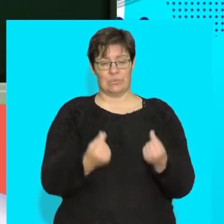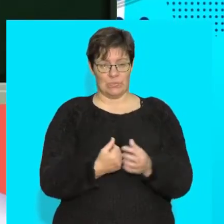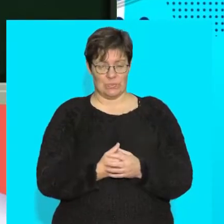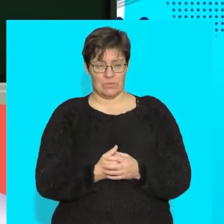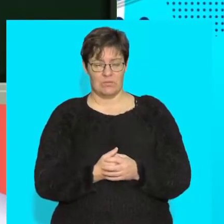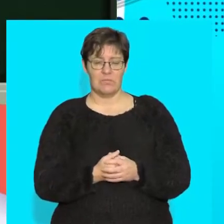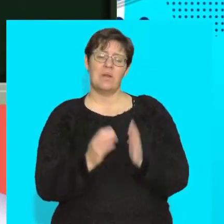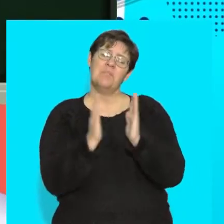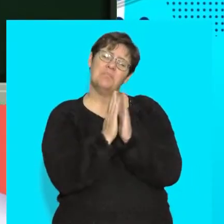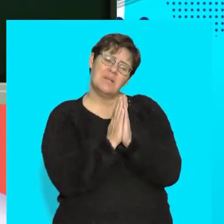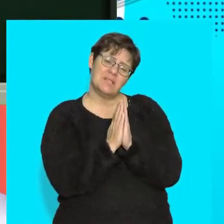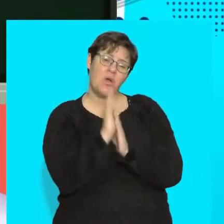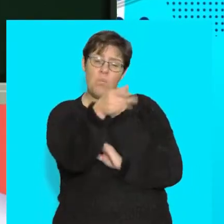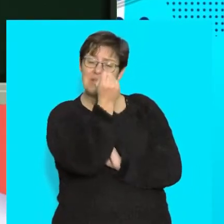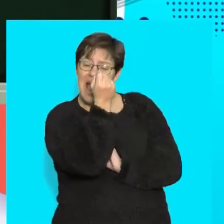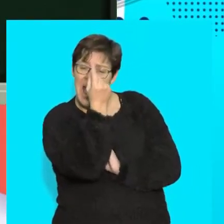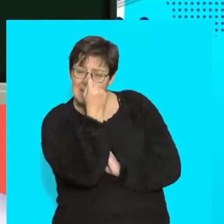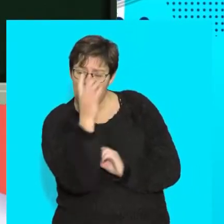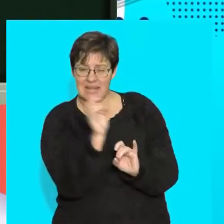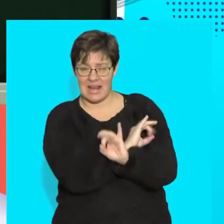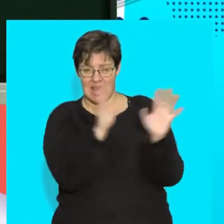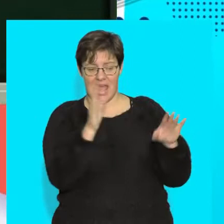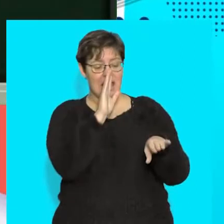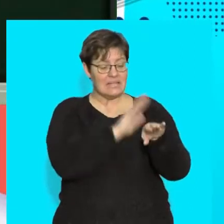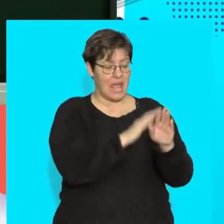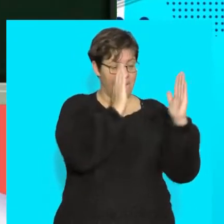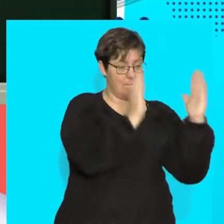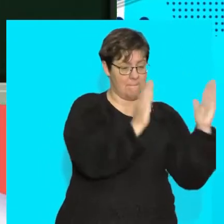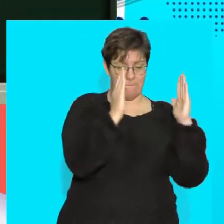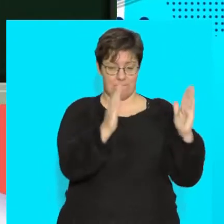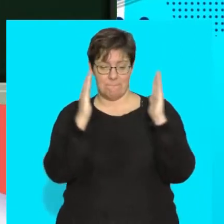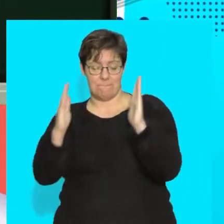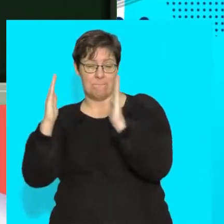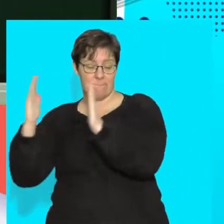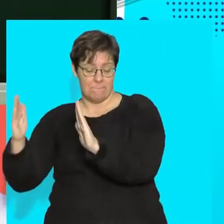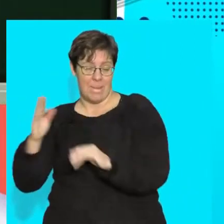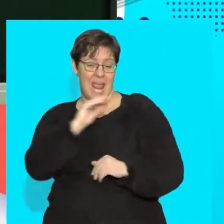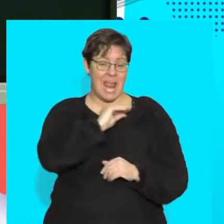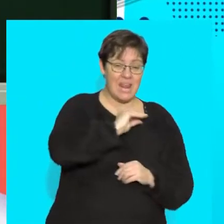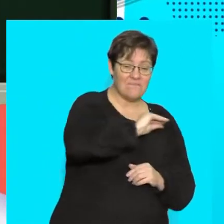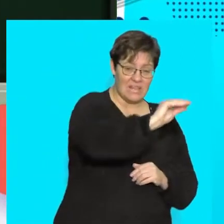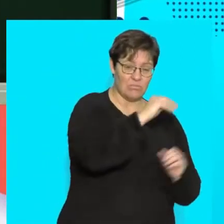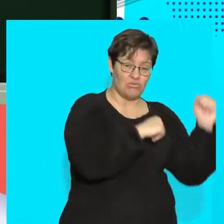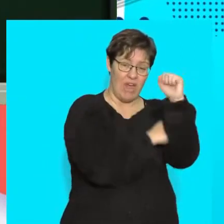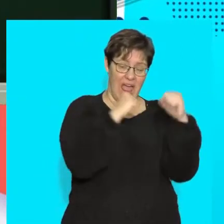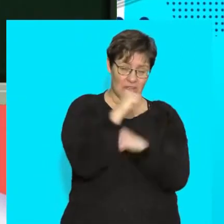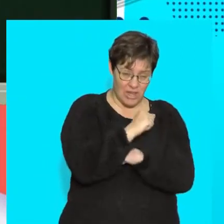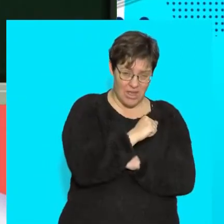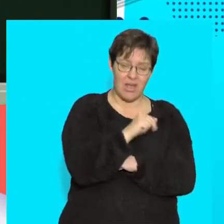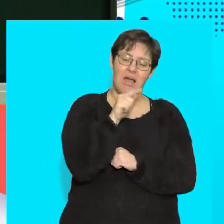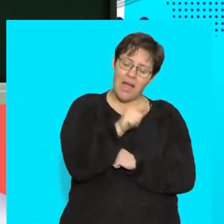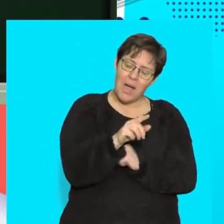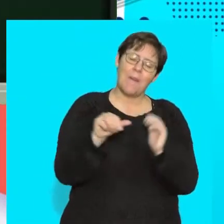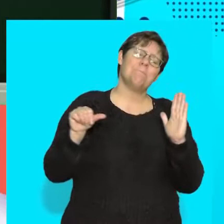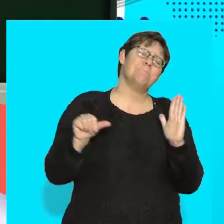sure you understand that the time intervals of how the investment is structured matters the